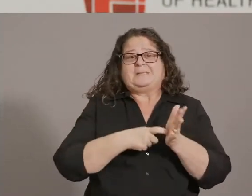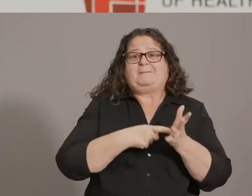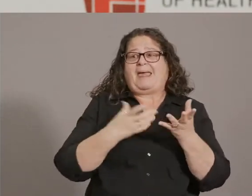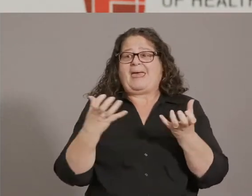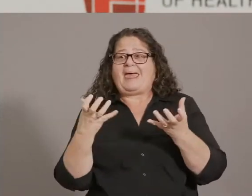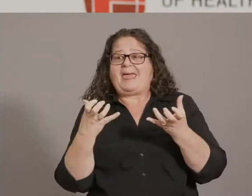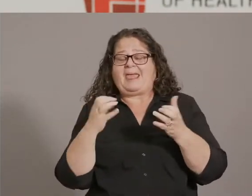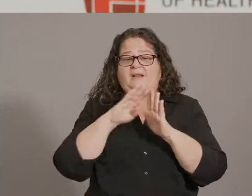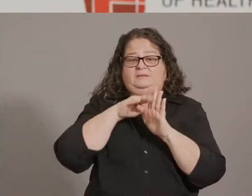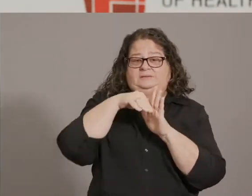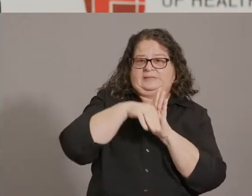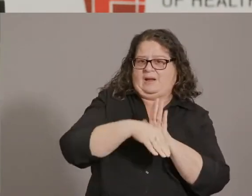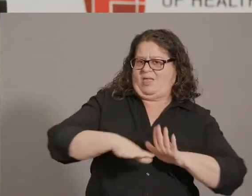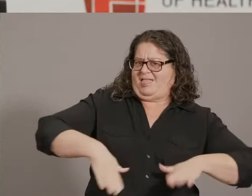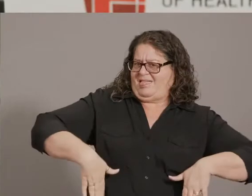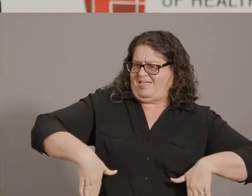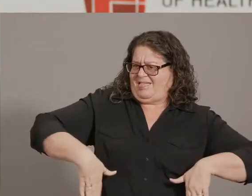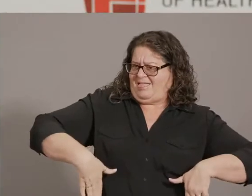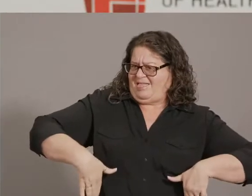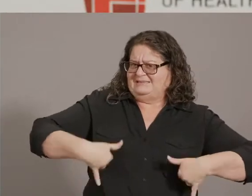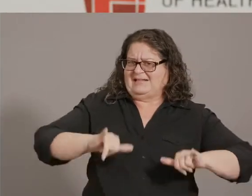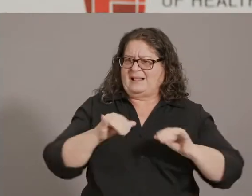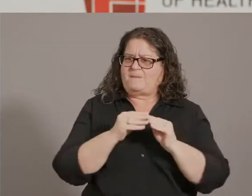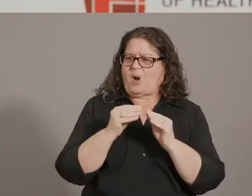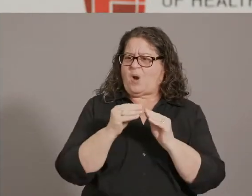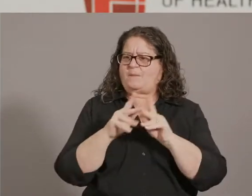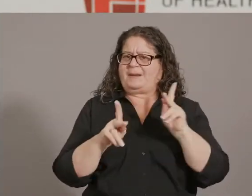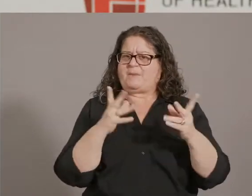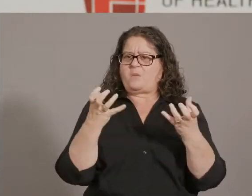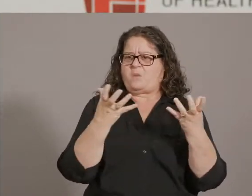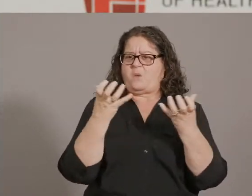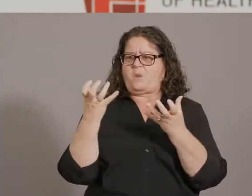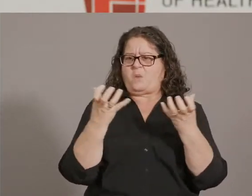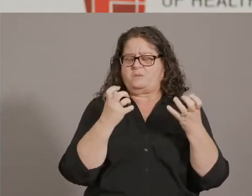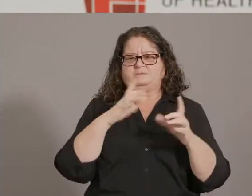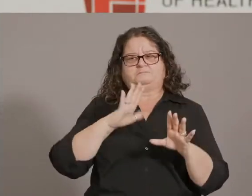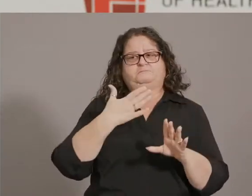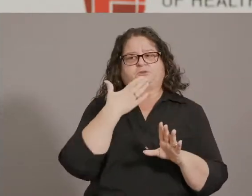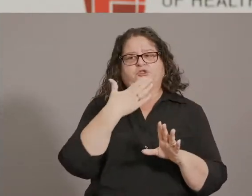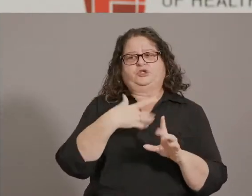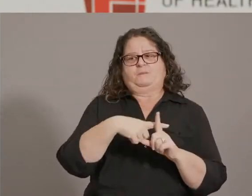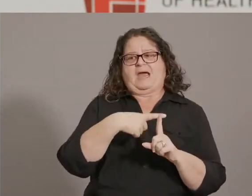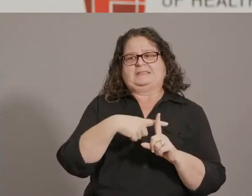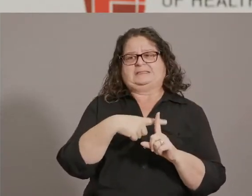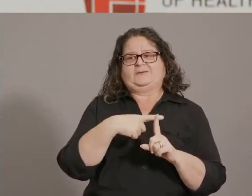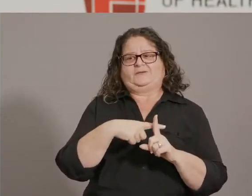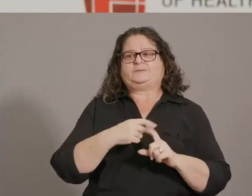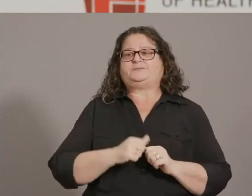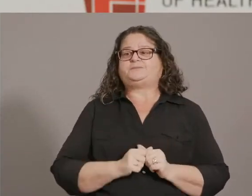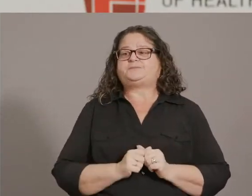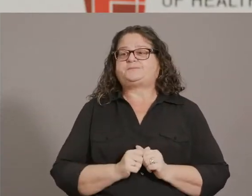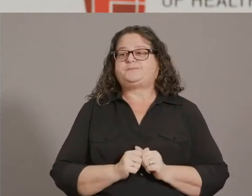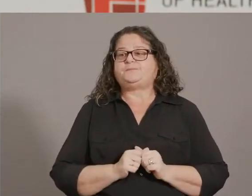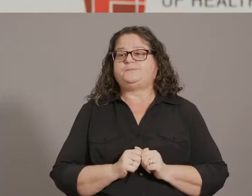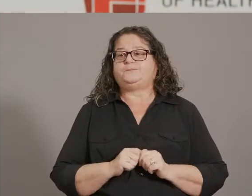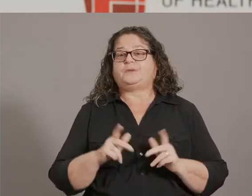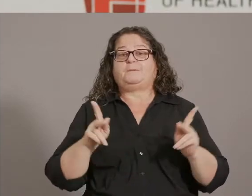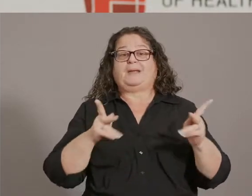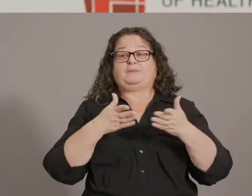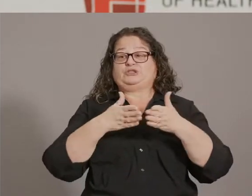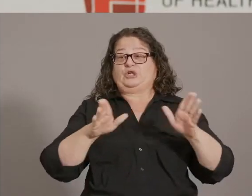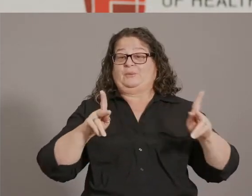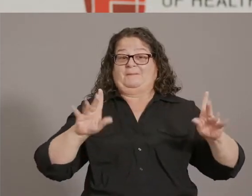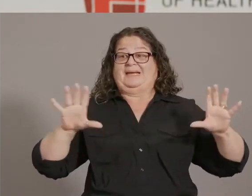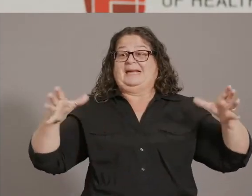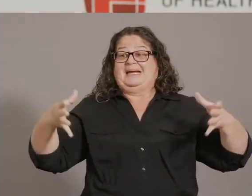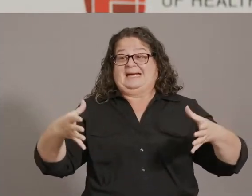promising sign, but I'd probably have a better perspective once we started getting into the general population. But that raises